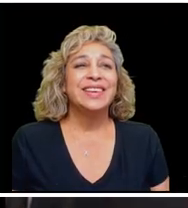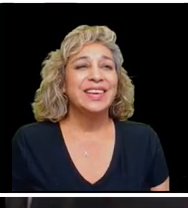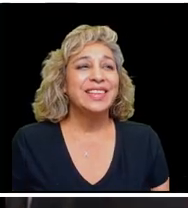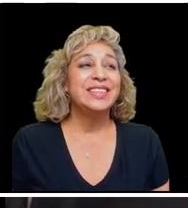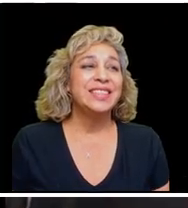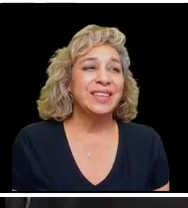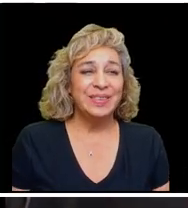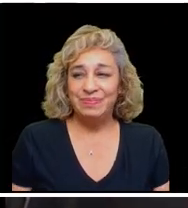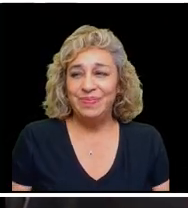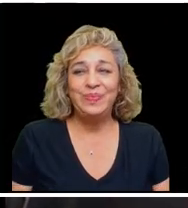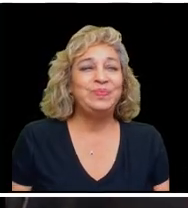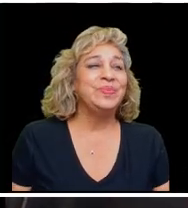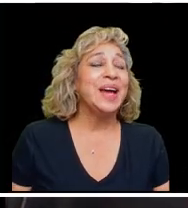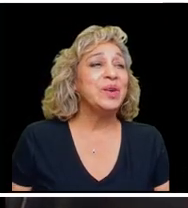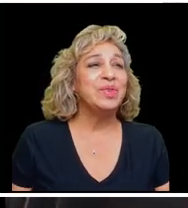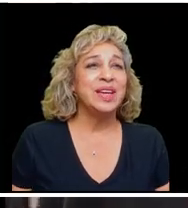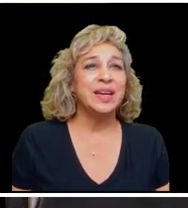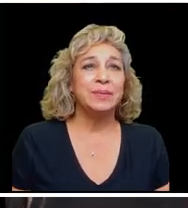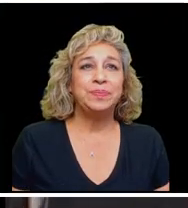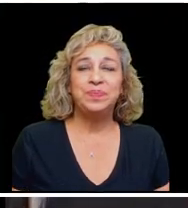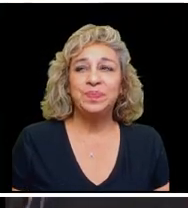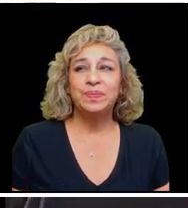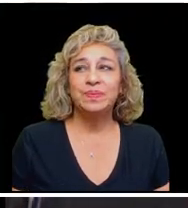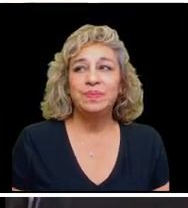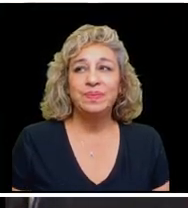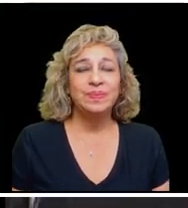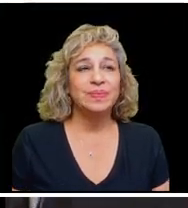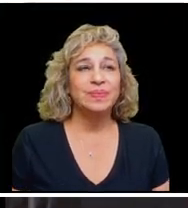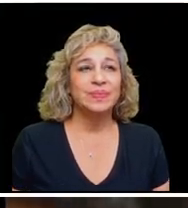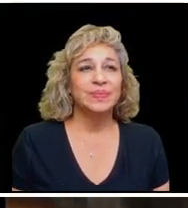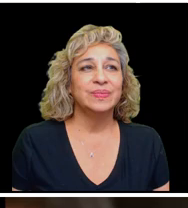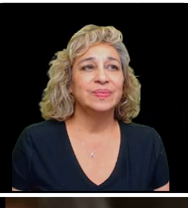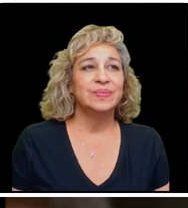this is not over yet